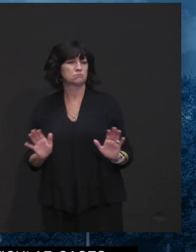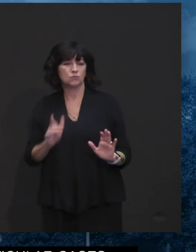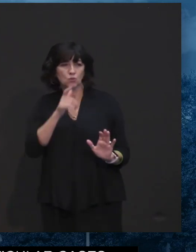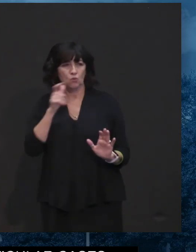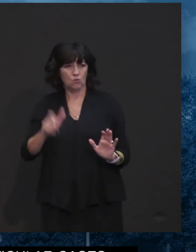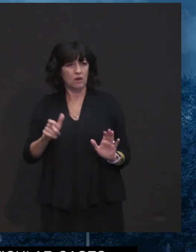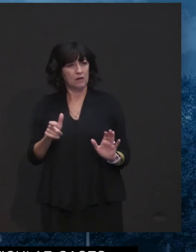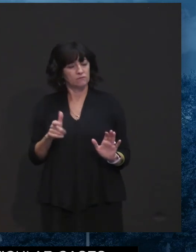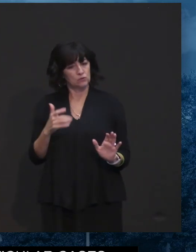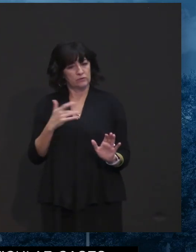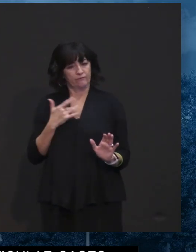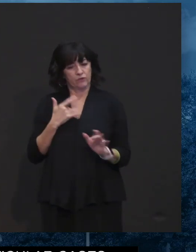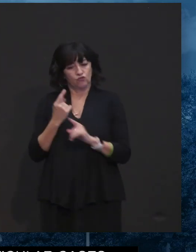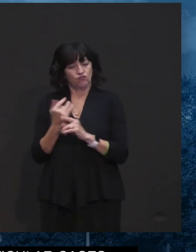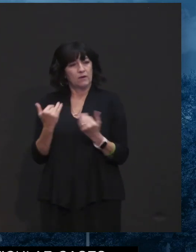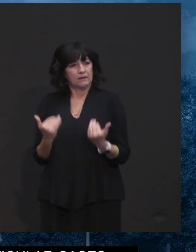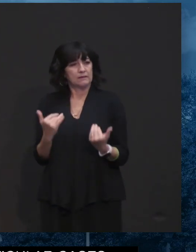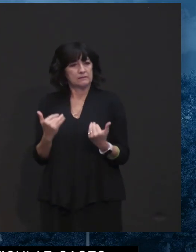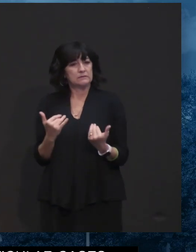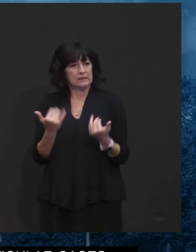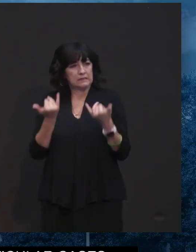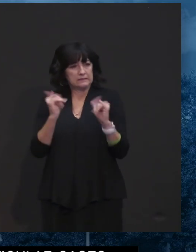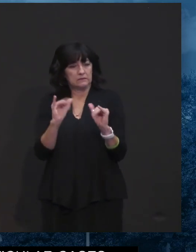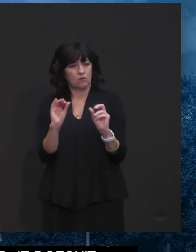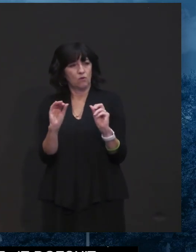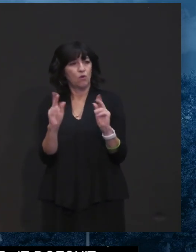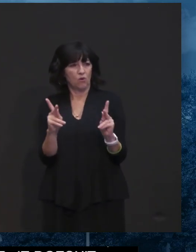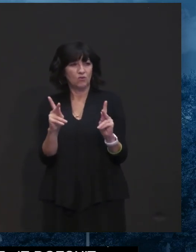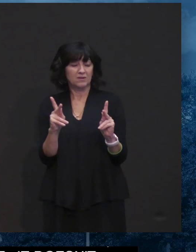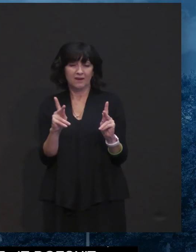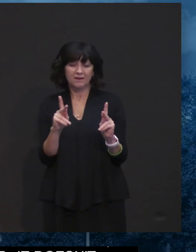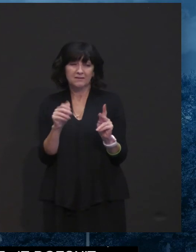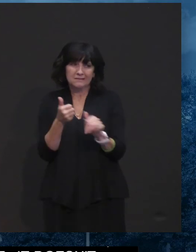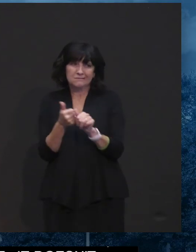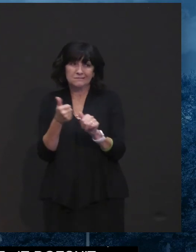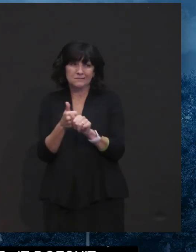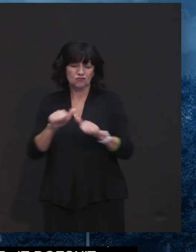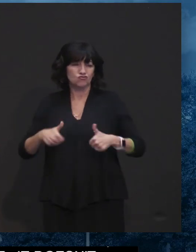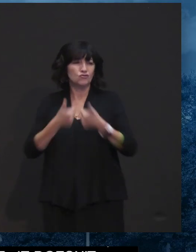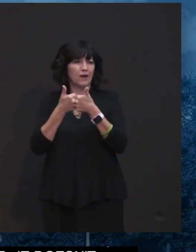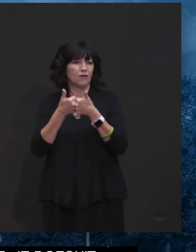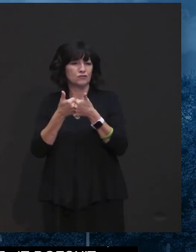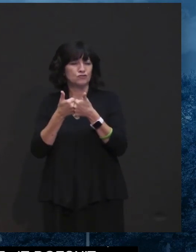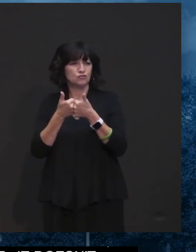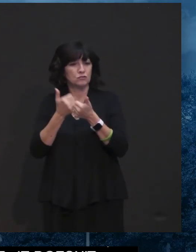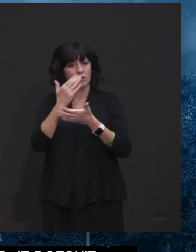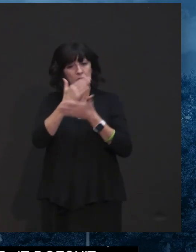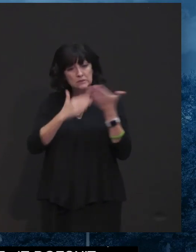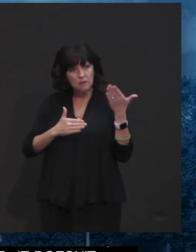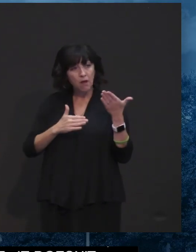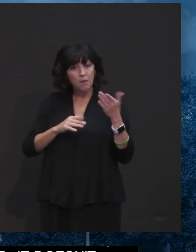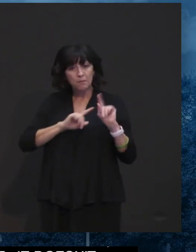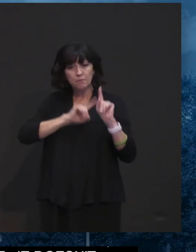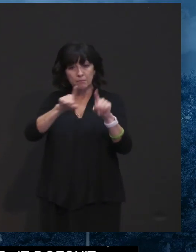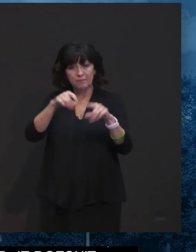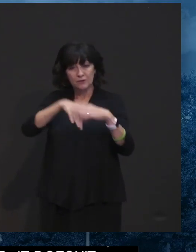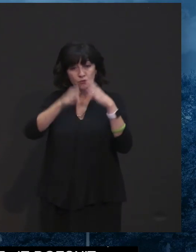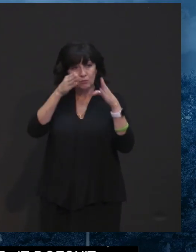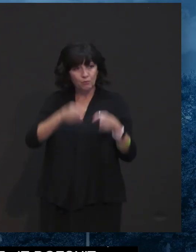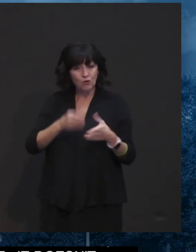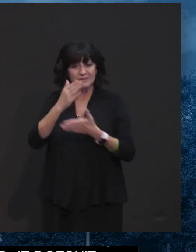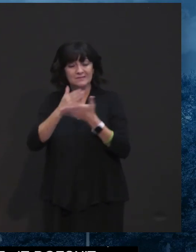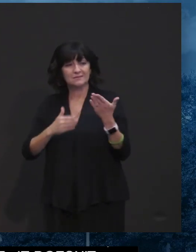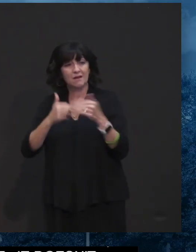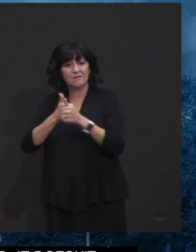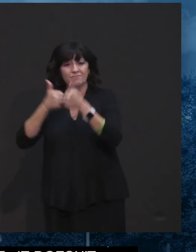still in a hybrid. And by the way, that's a challenge there, just to bring students back in classrooms in